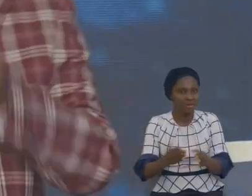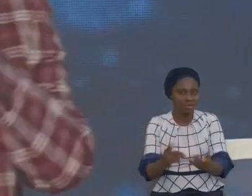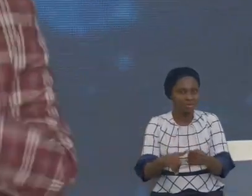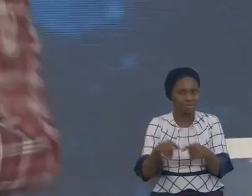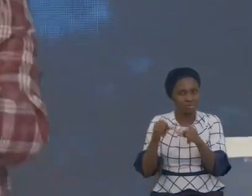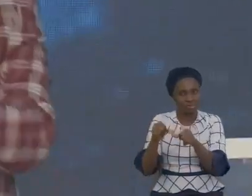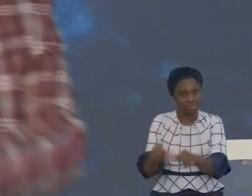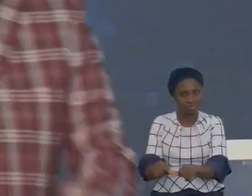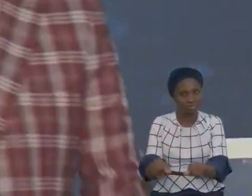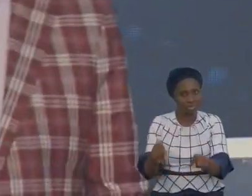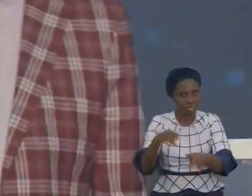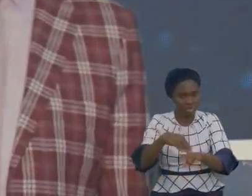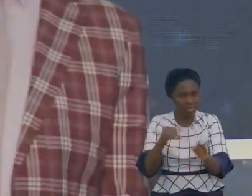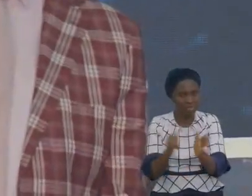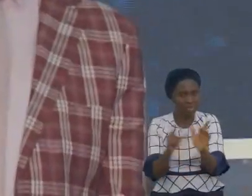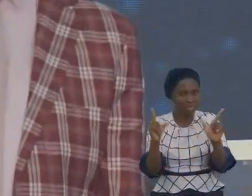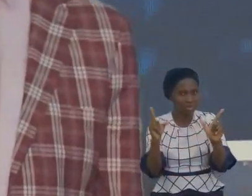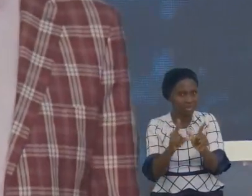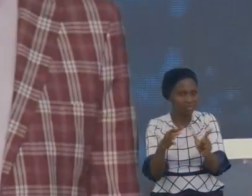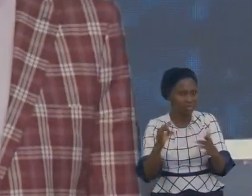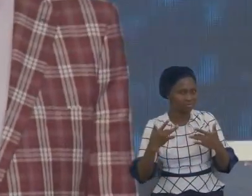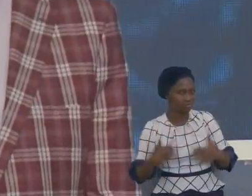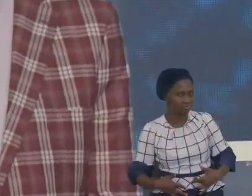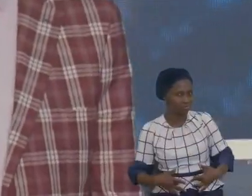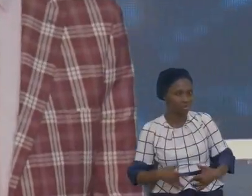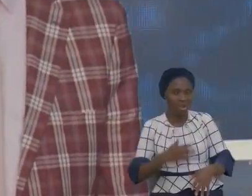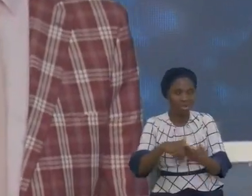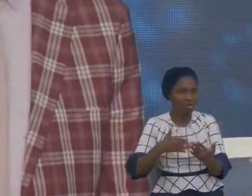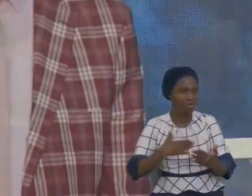a desire. I want to move on.